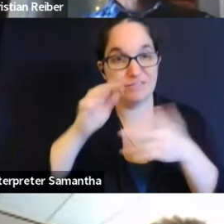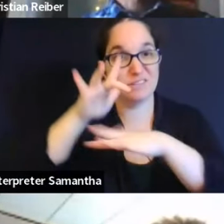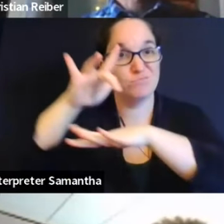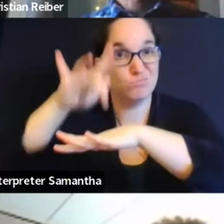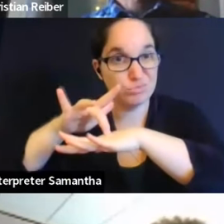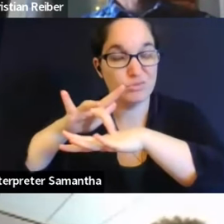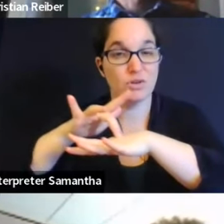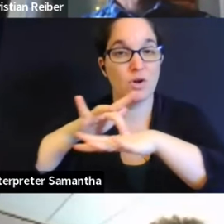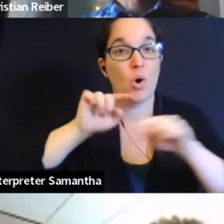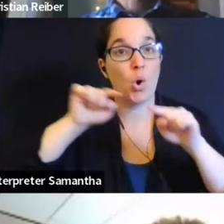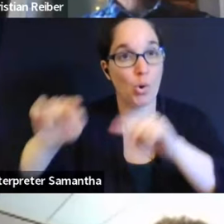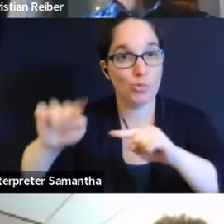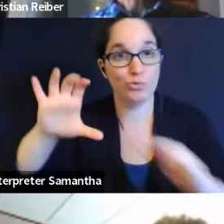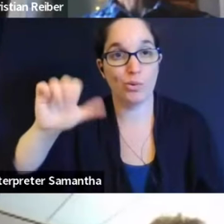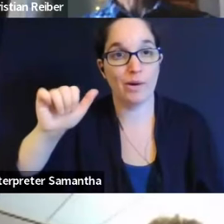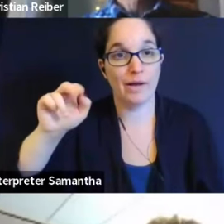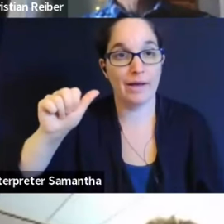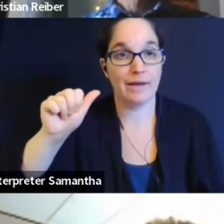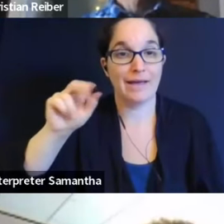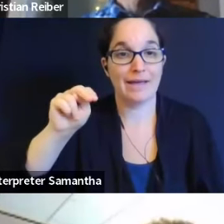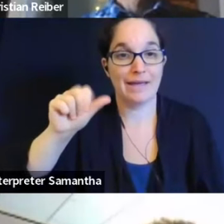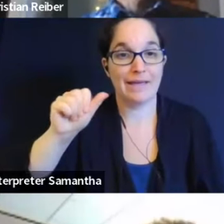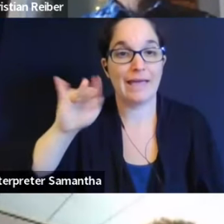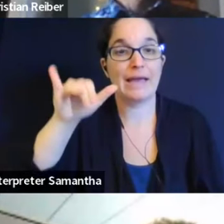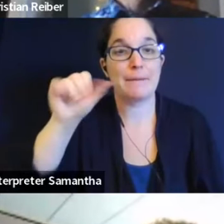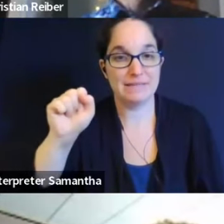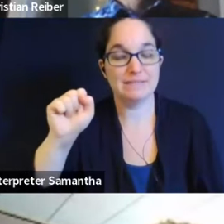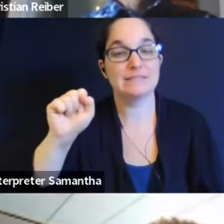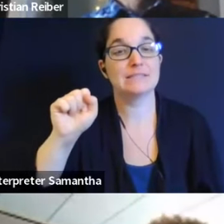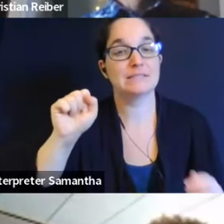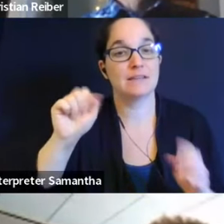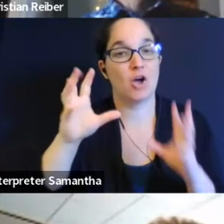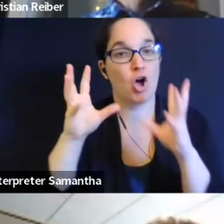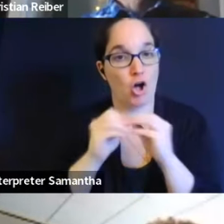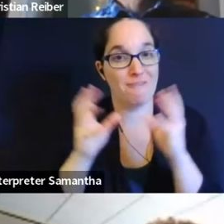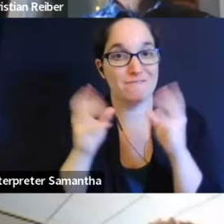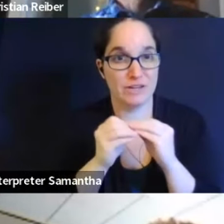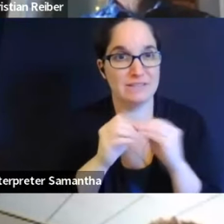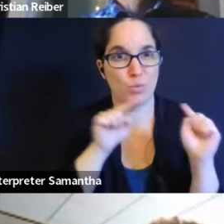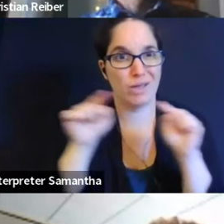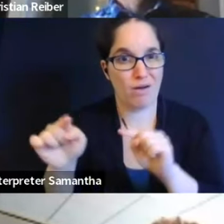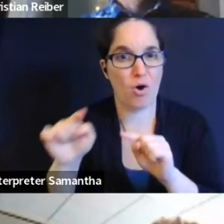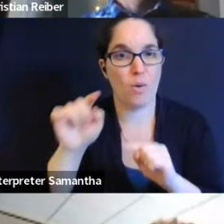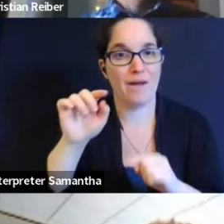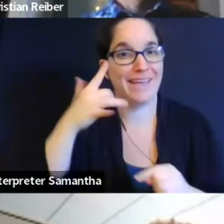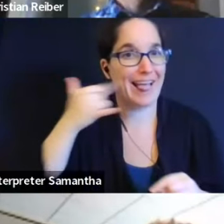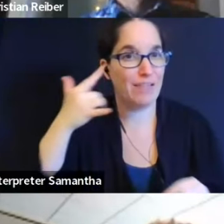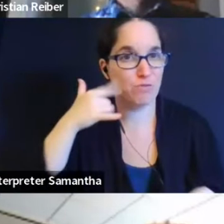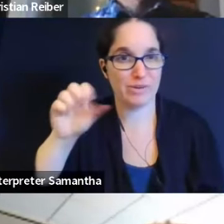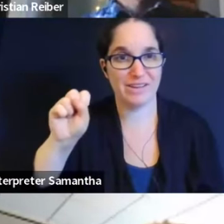Stanford University puts out and the Reach Lab folks put out, and it was amazing. And we learned so